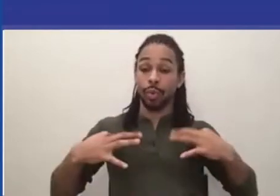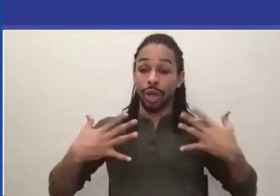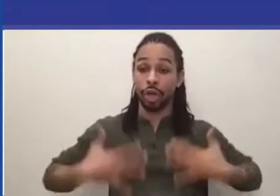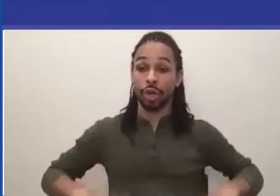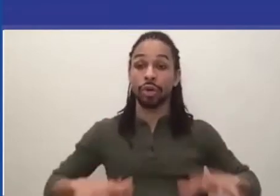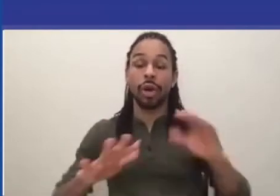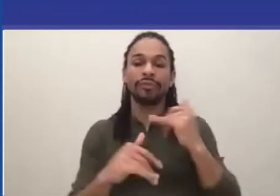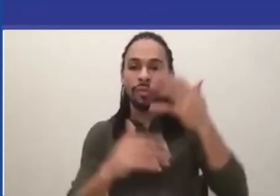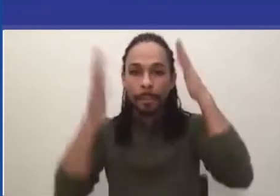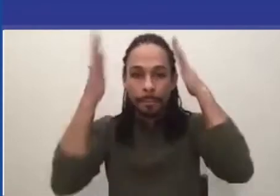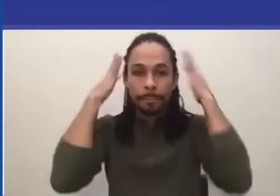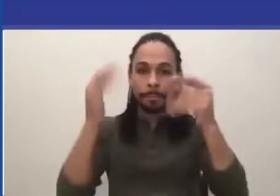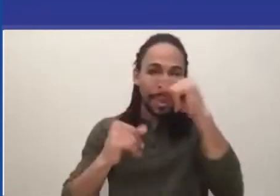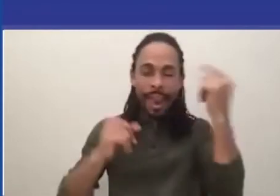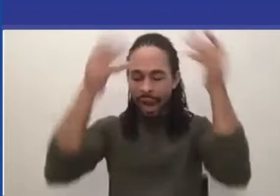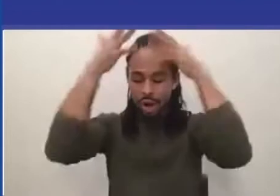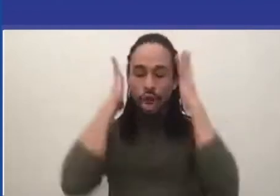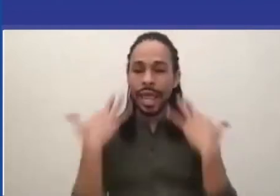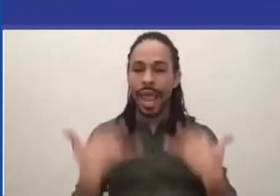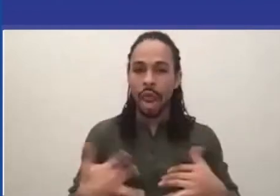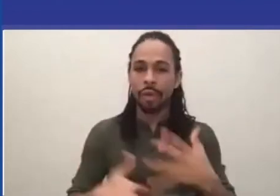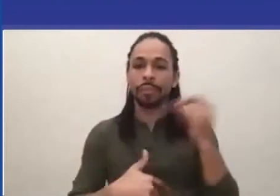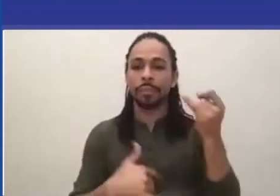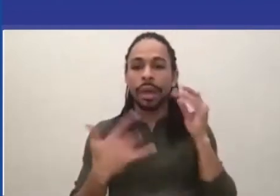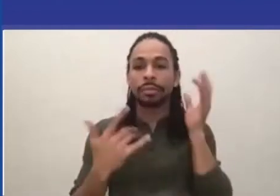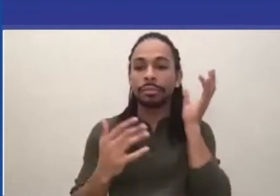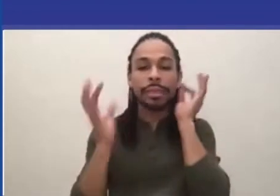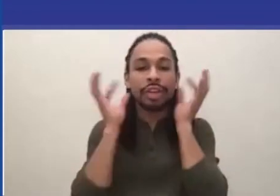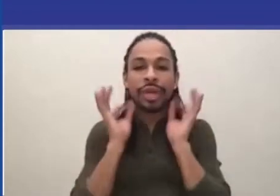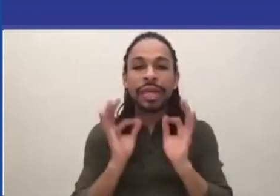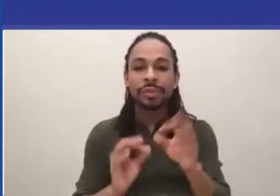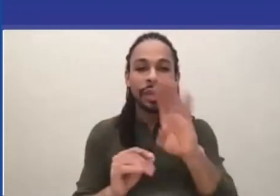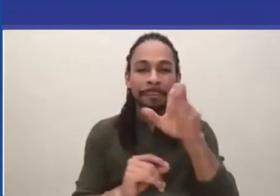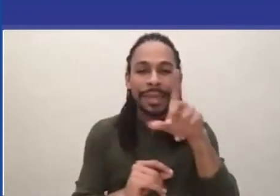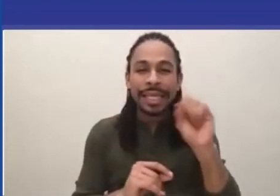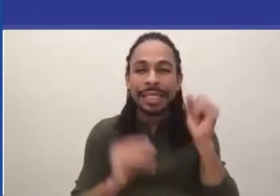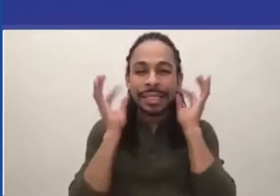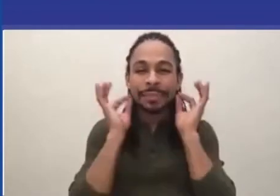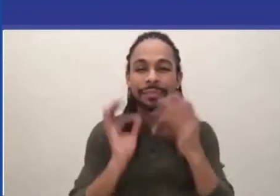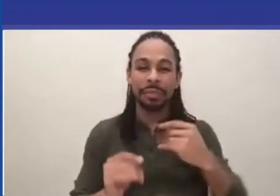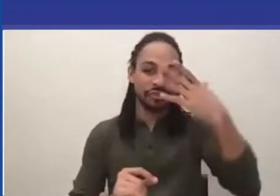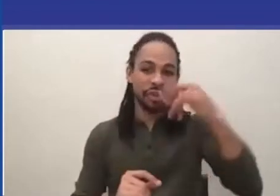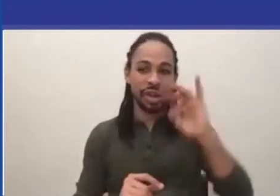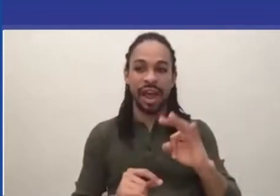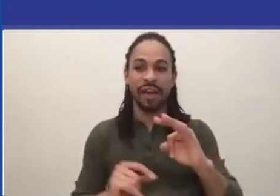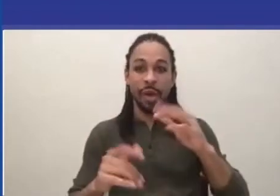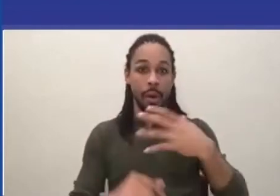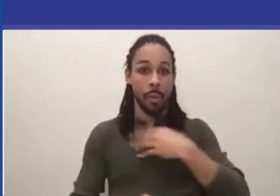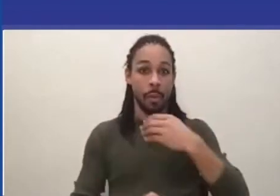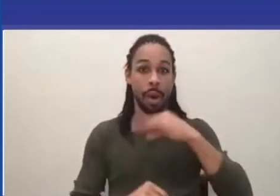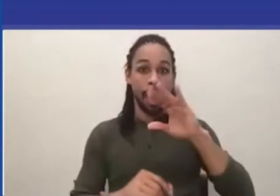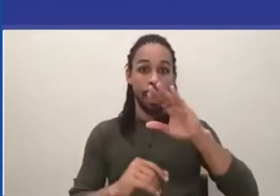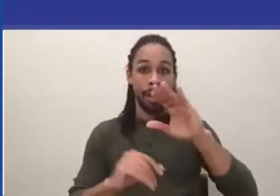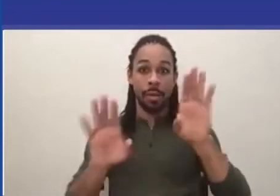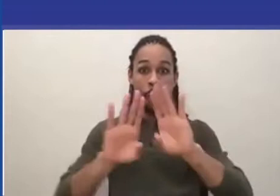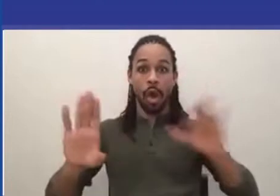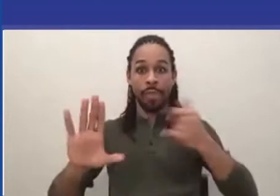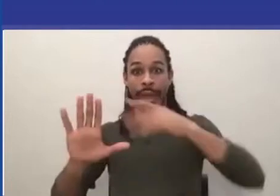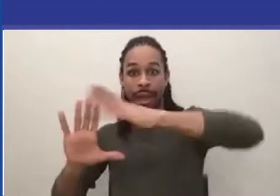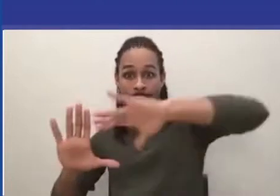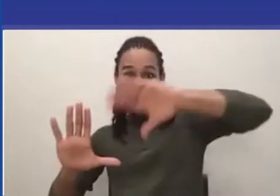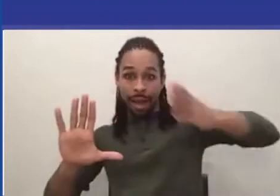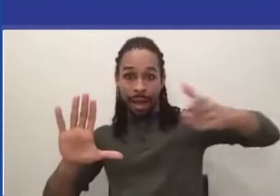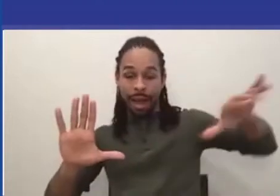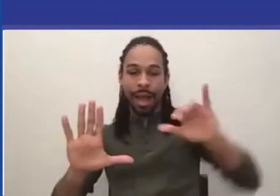rippled white wall that's in the shape of a sound wave. And I want to say I'm incredibly honored